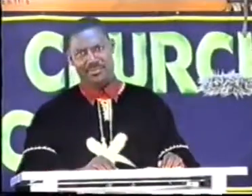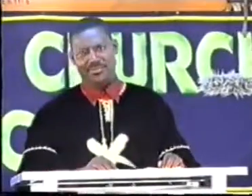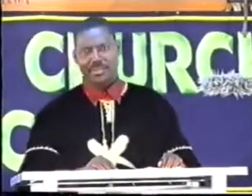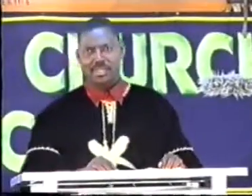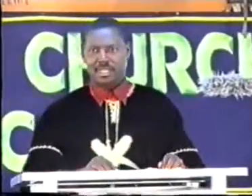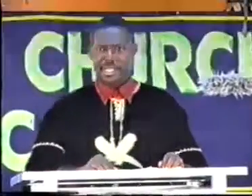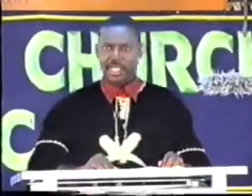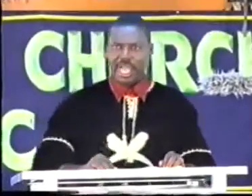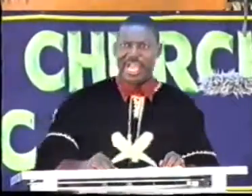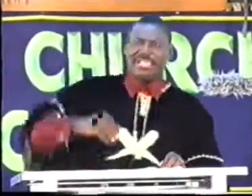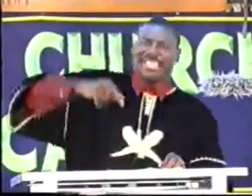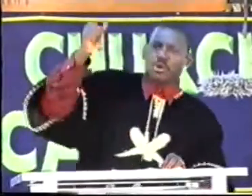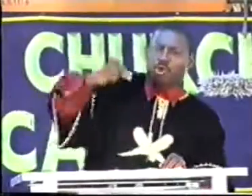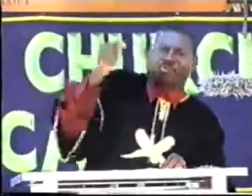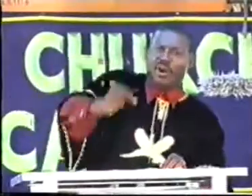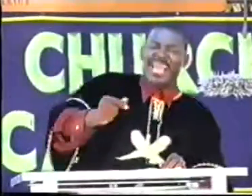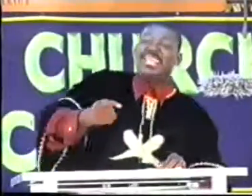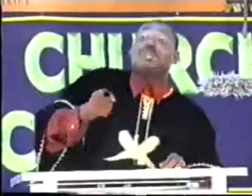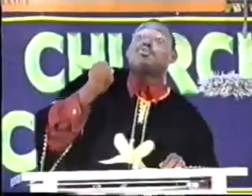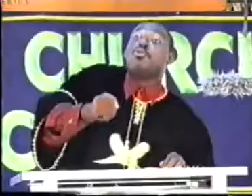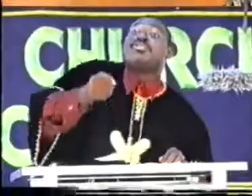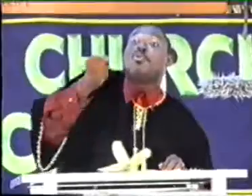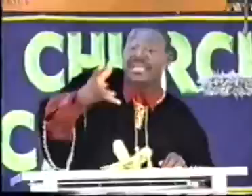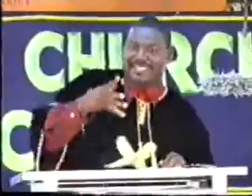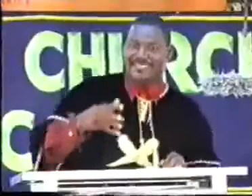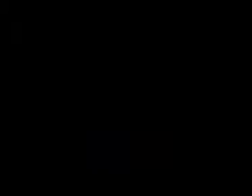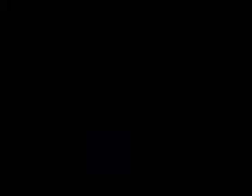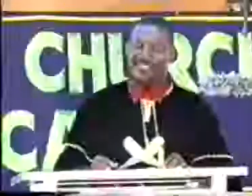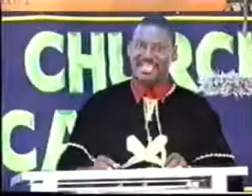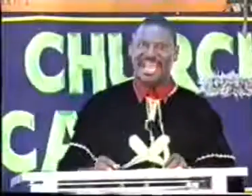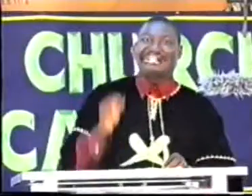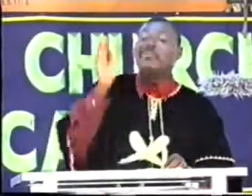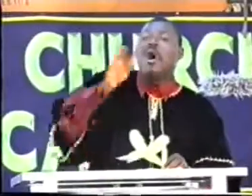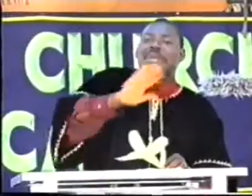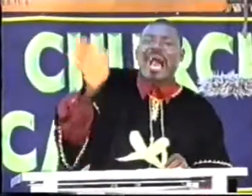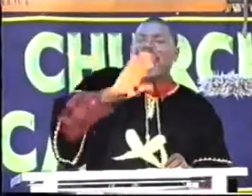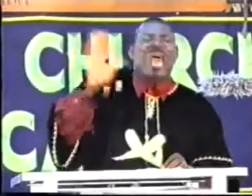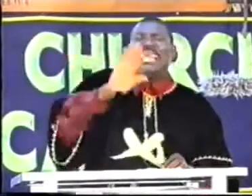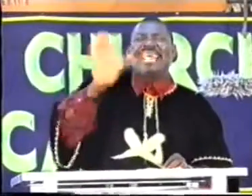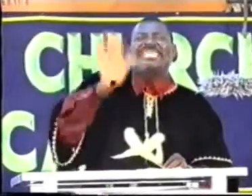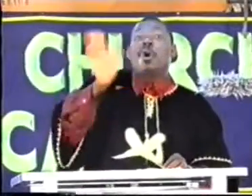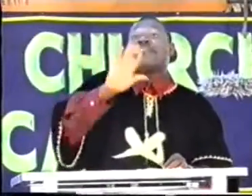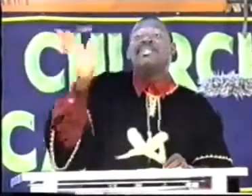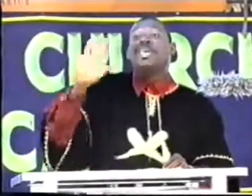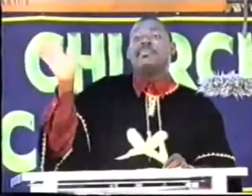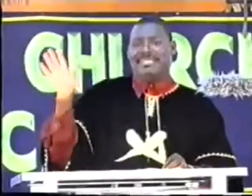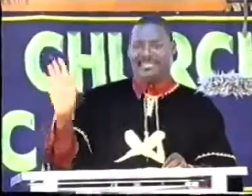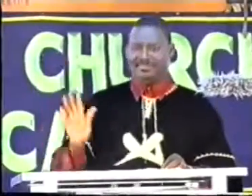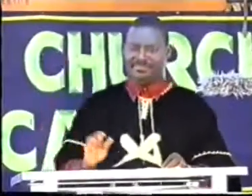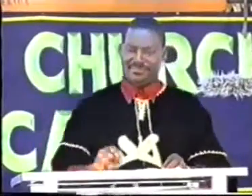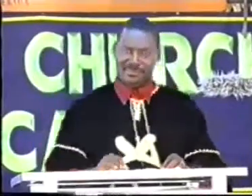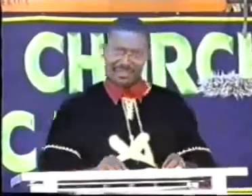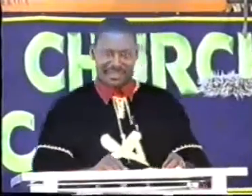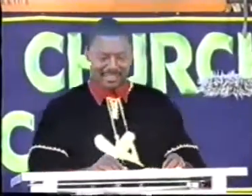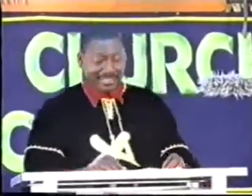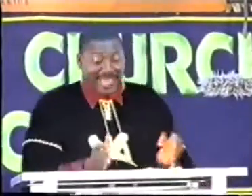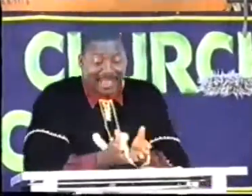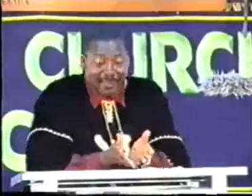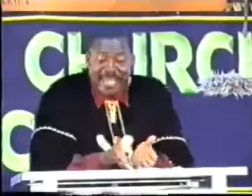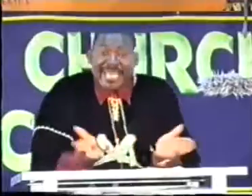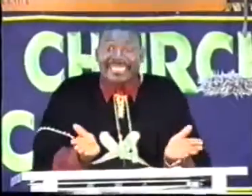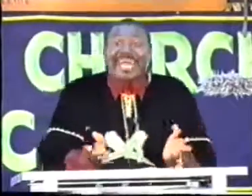Achemi. And as uncle of way at this smooth west, as someone or car, it doesn't offend anybody.